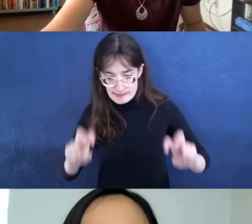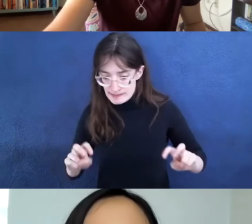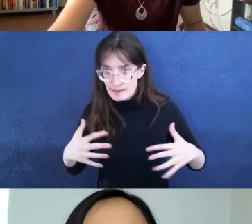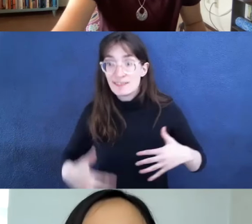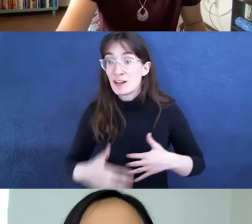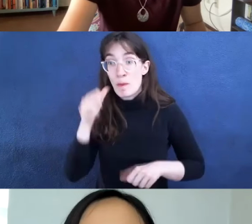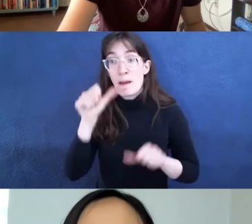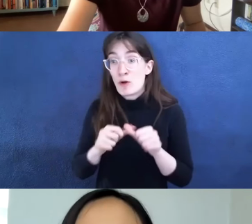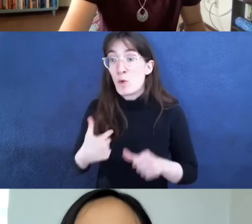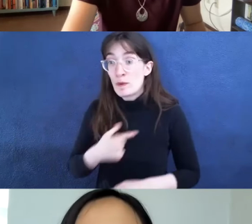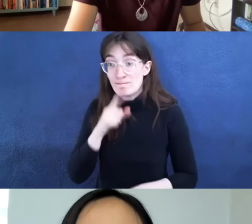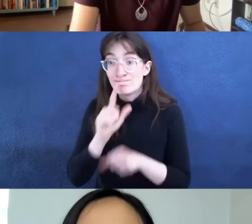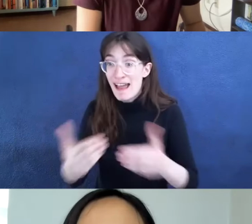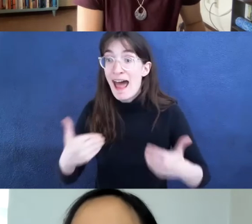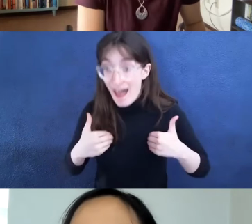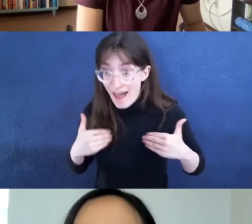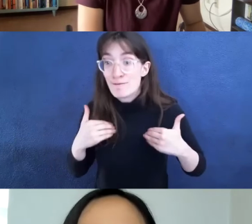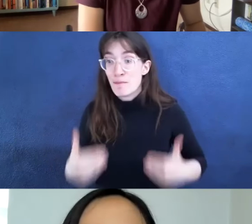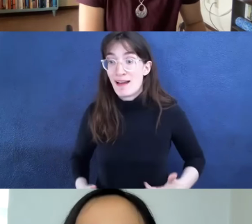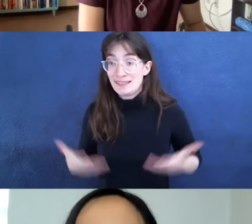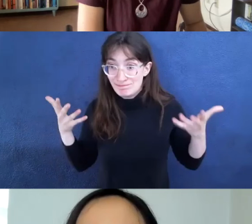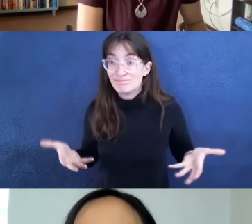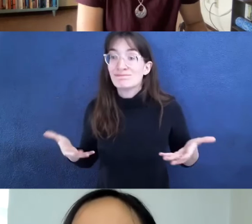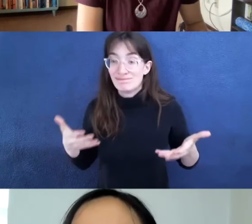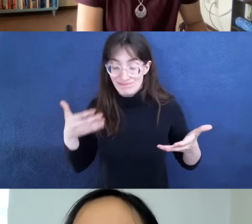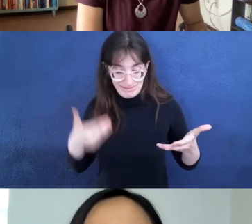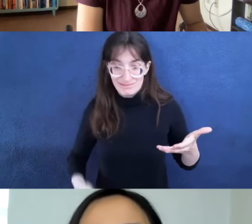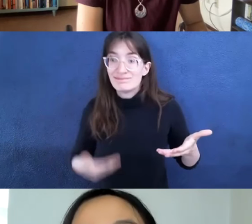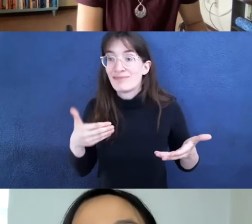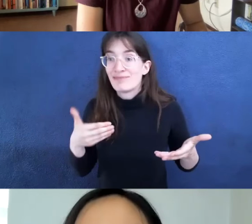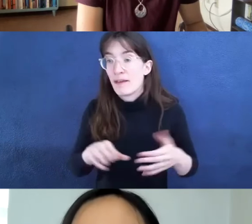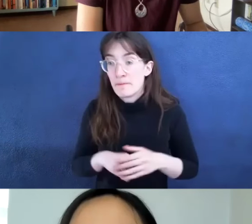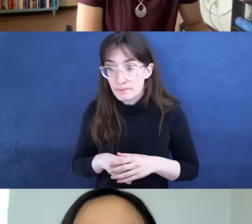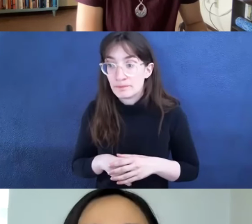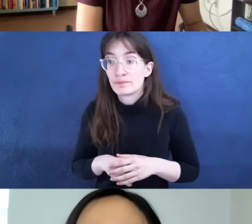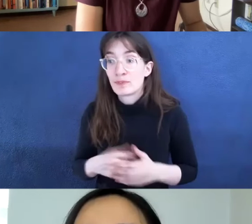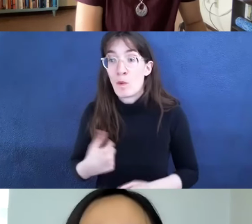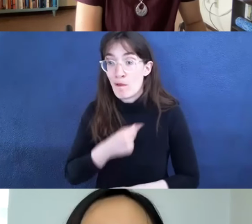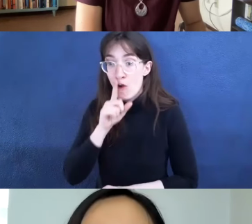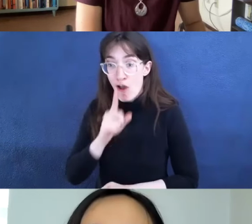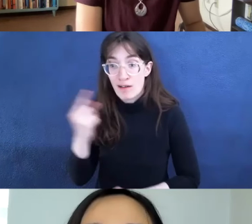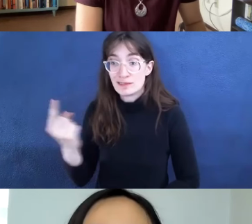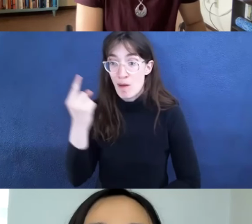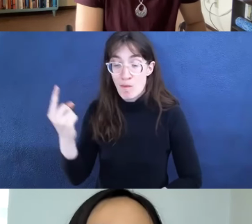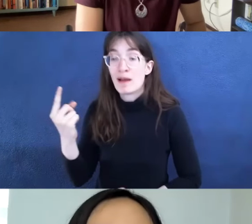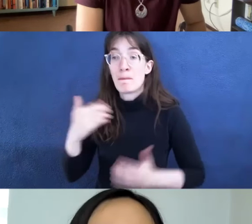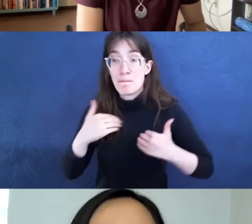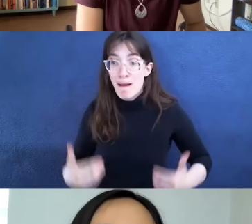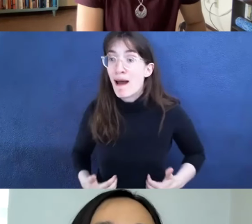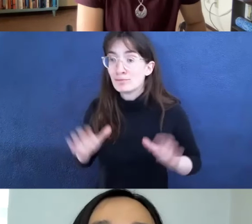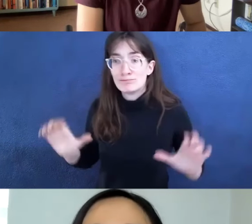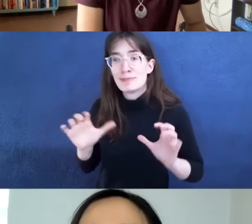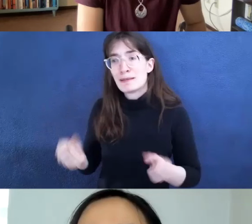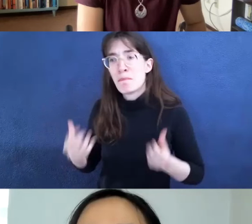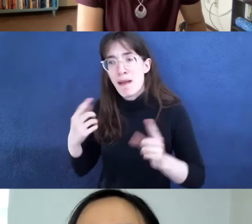body, and yeah, and that we are somebody and our body does positive things.